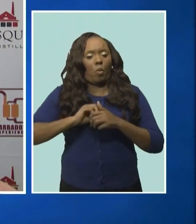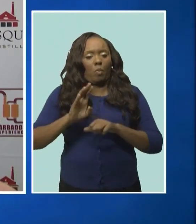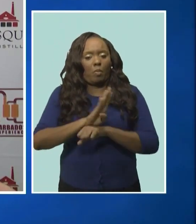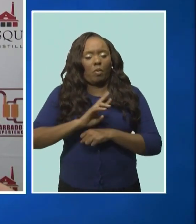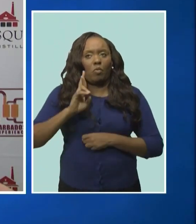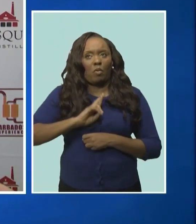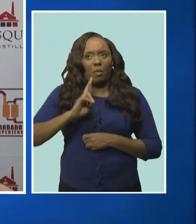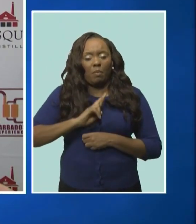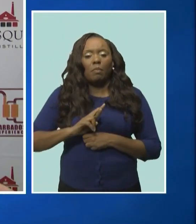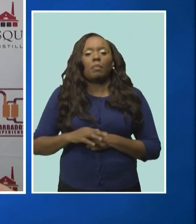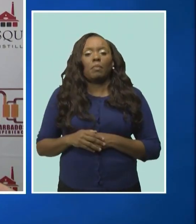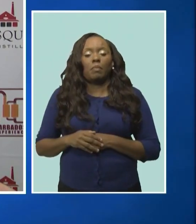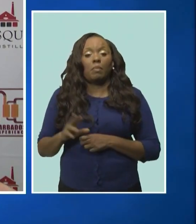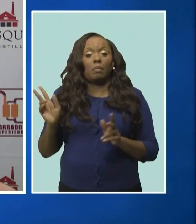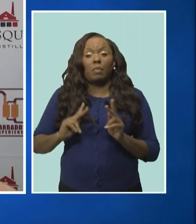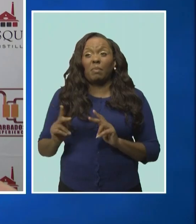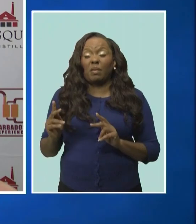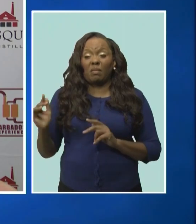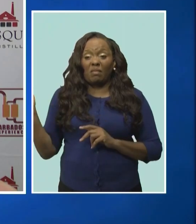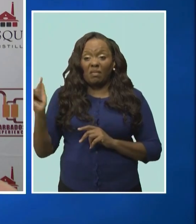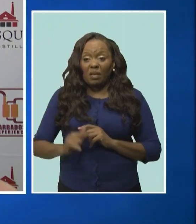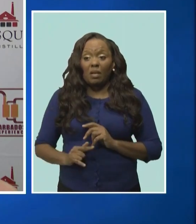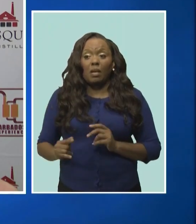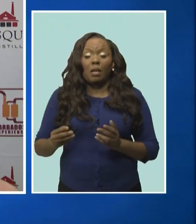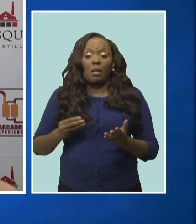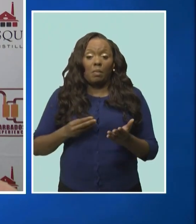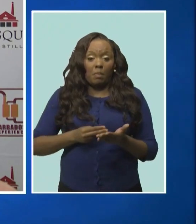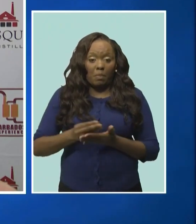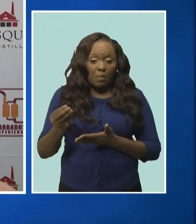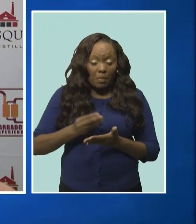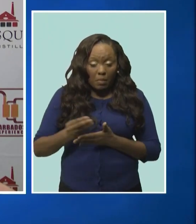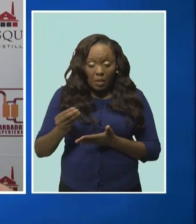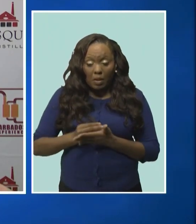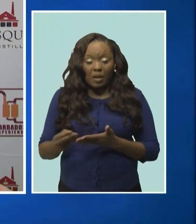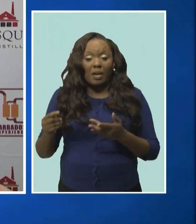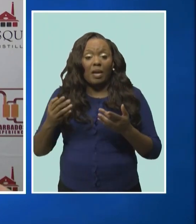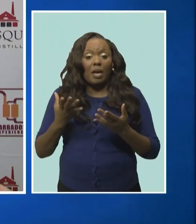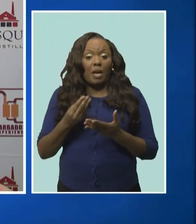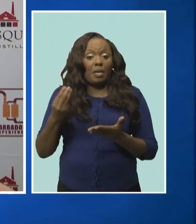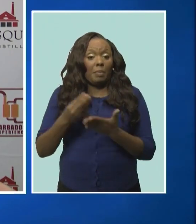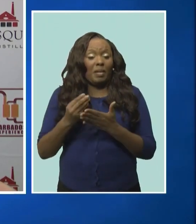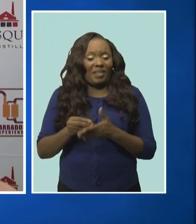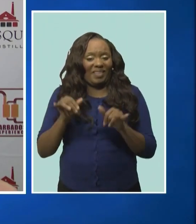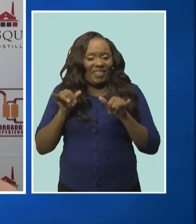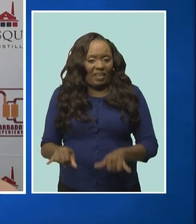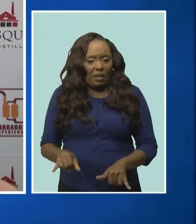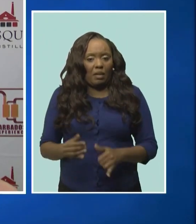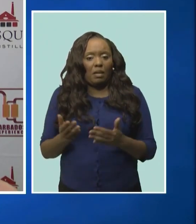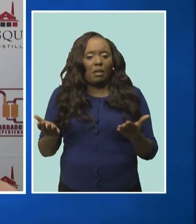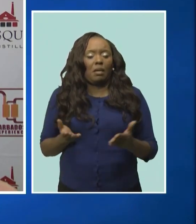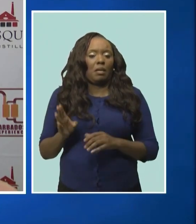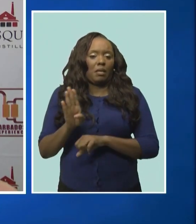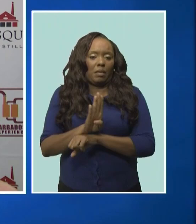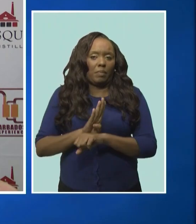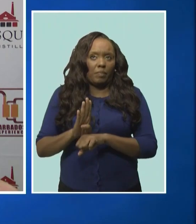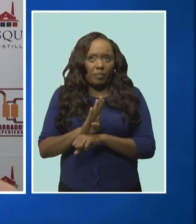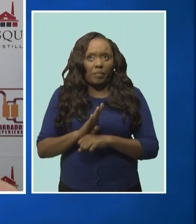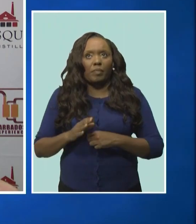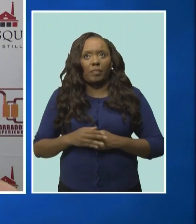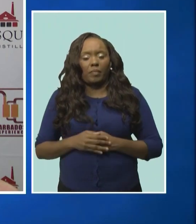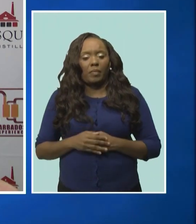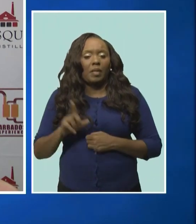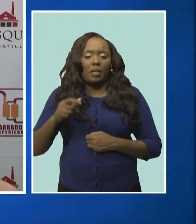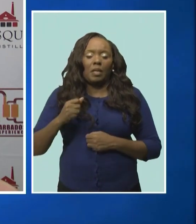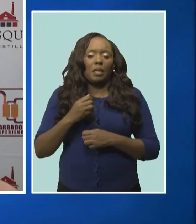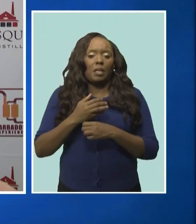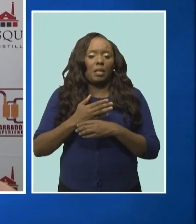the island, is earned in Barbados. And the only way you're going to do that is to take the steps to protect